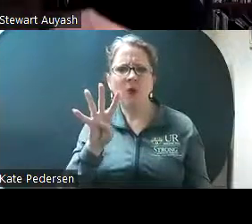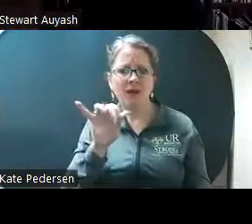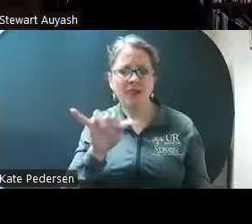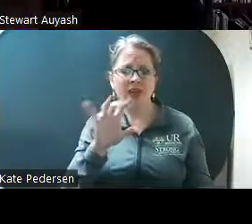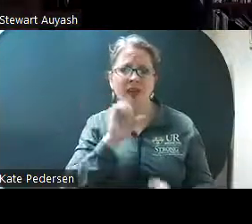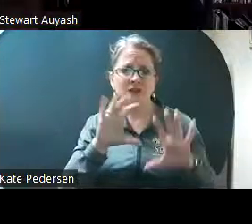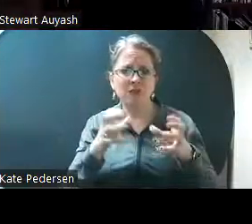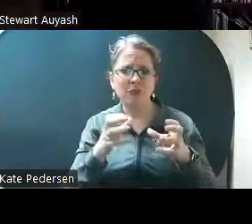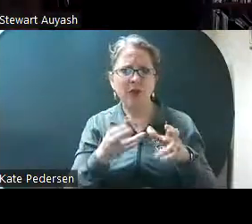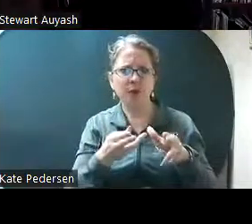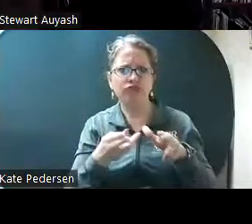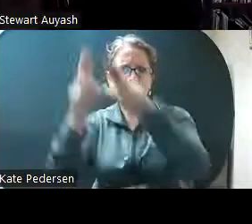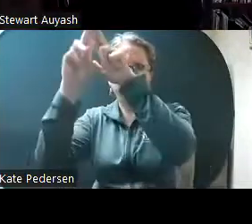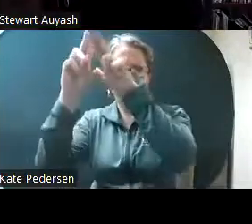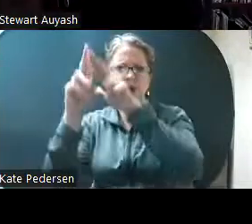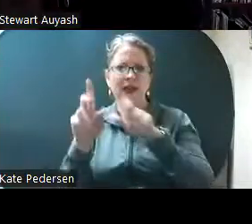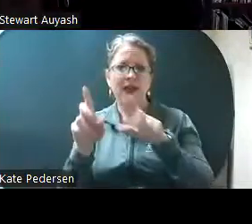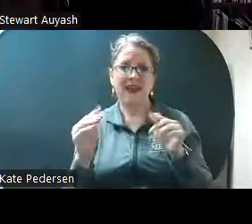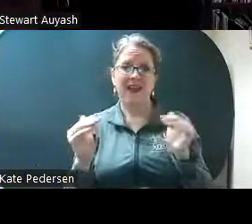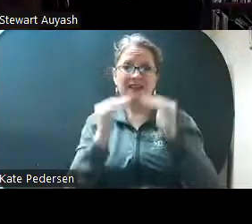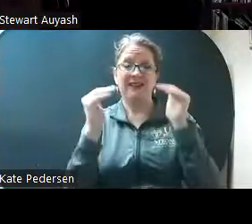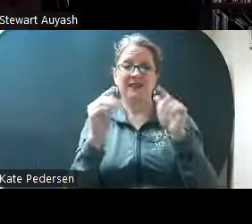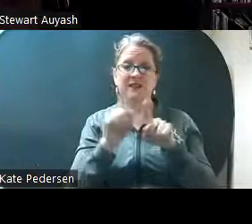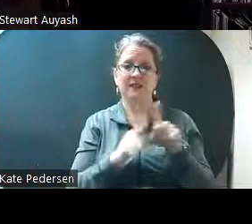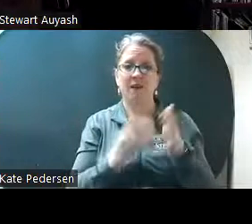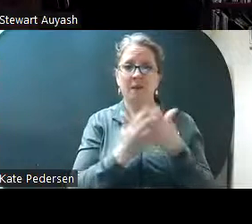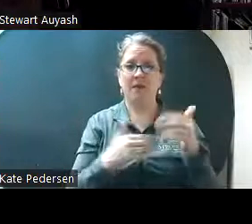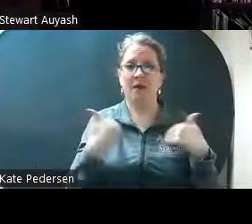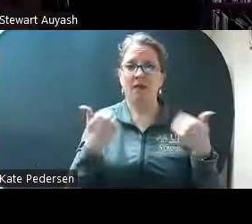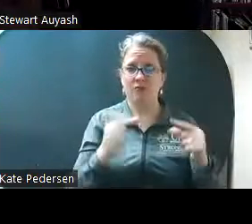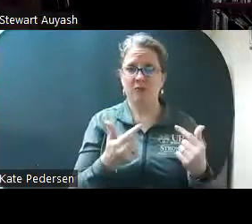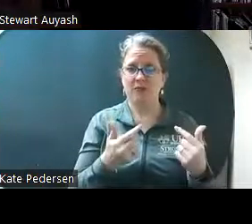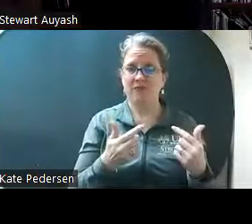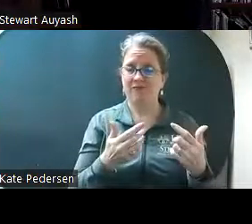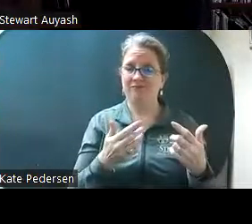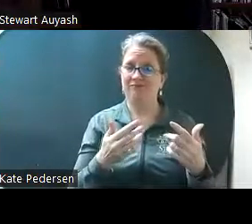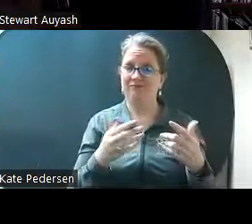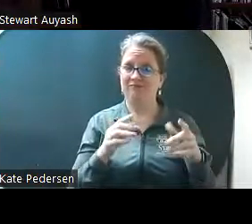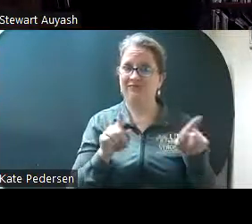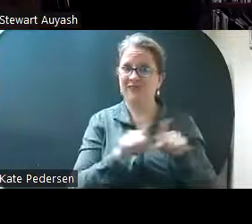is climbing as fast as some of the other younger groups.